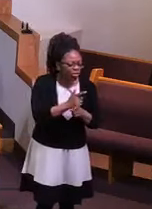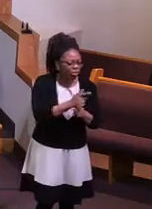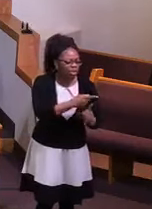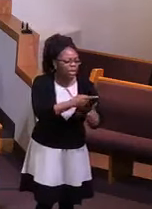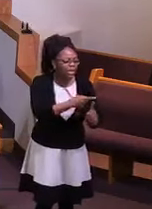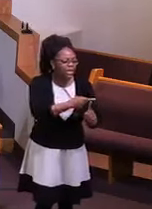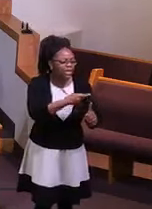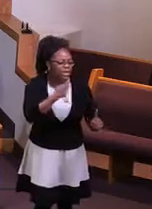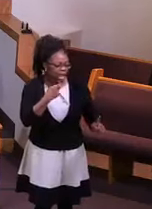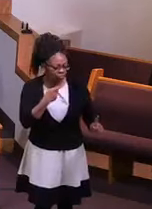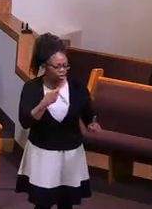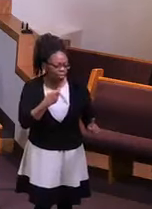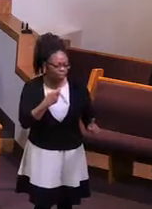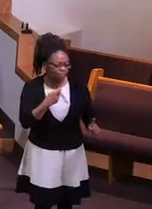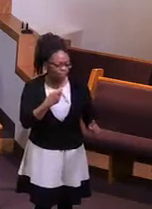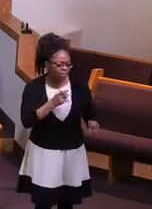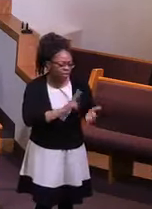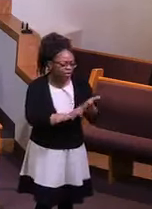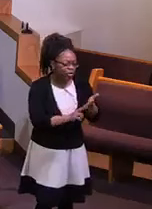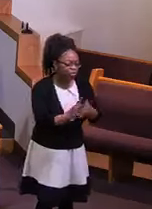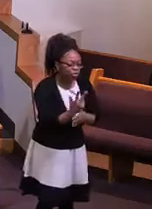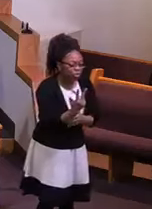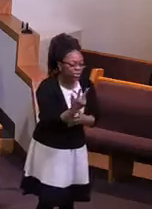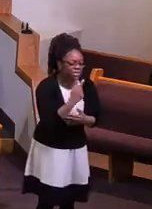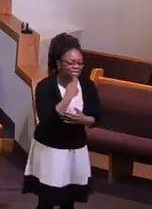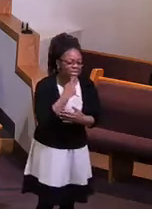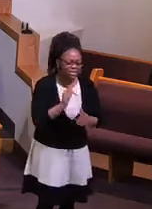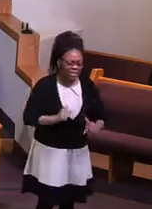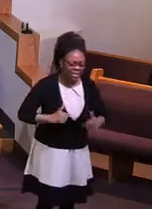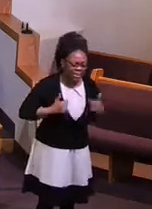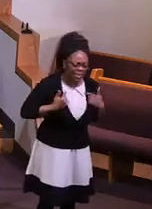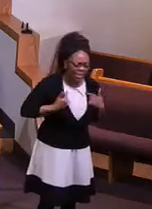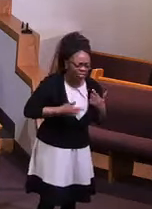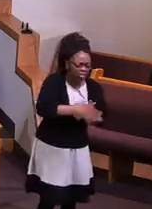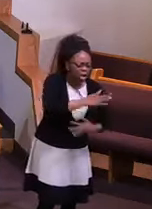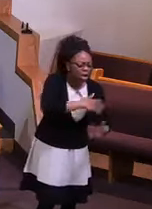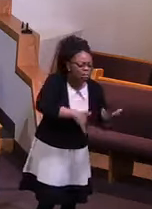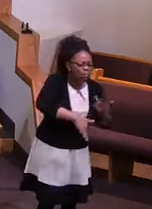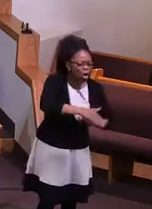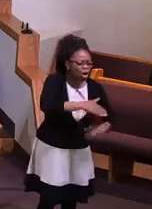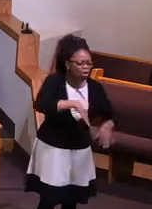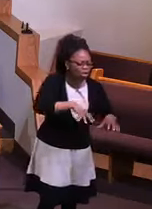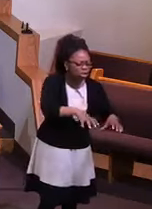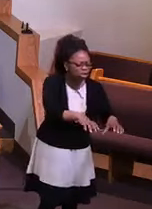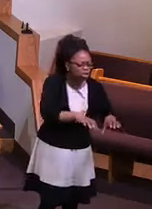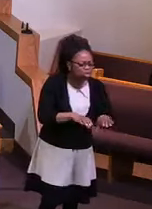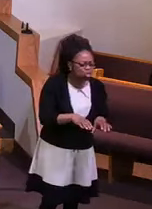from. Verse 3 said that this brother lived among the tombs.